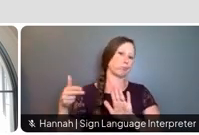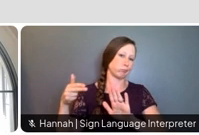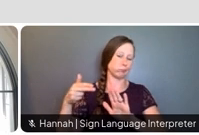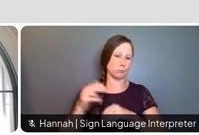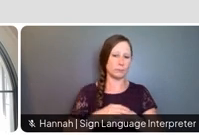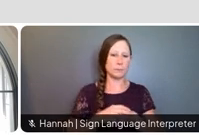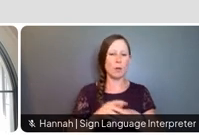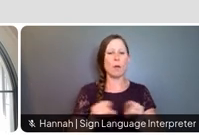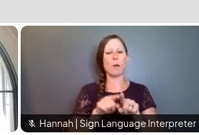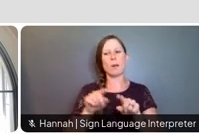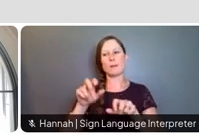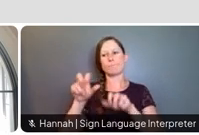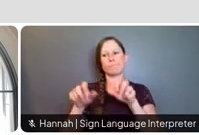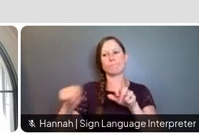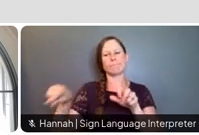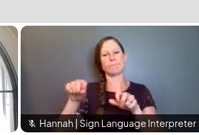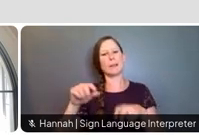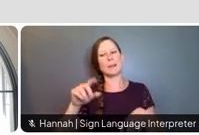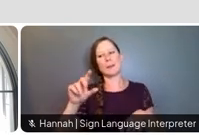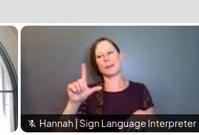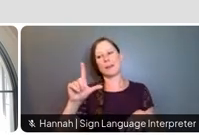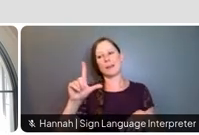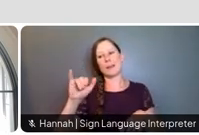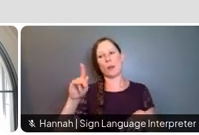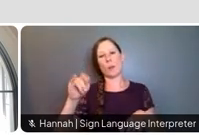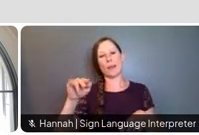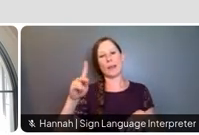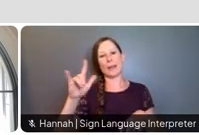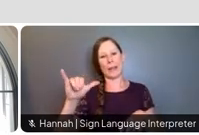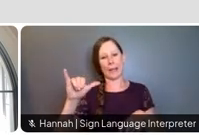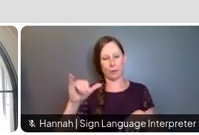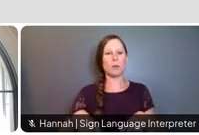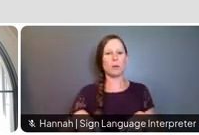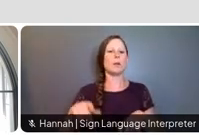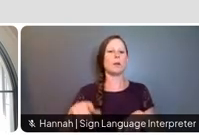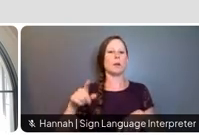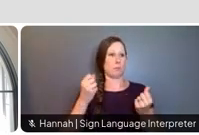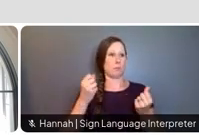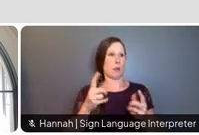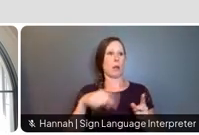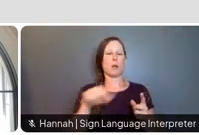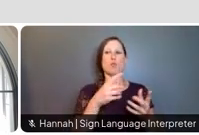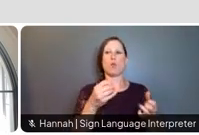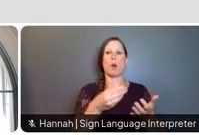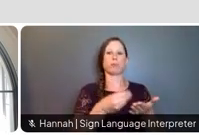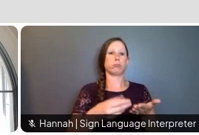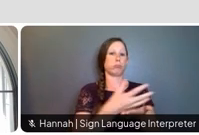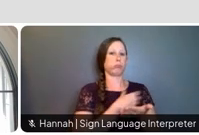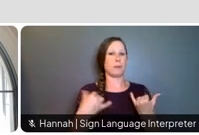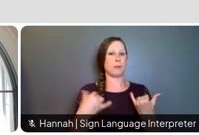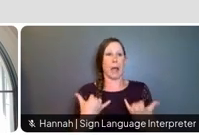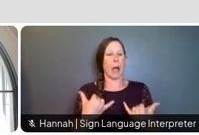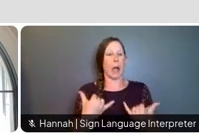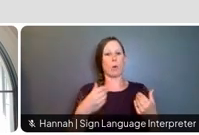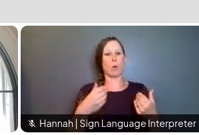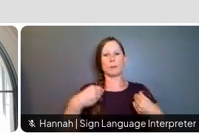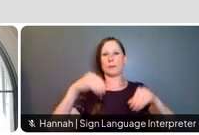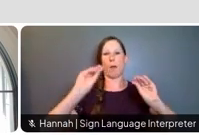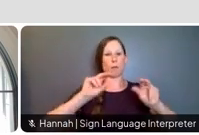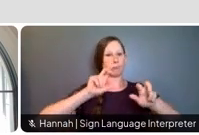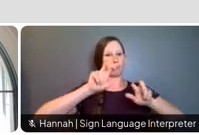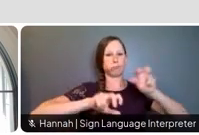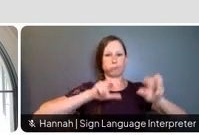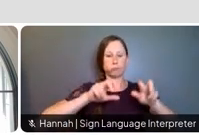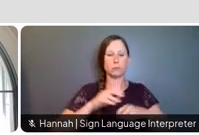is going to be likely for the first time for many of your employees, some of your early stockholders. The publicity associated